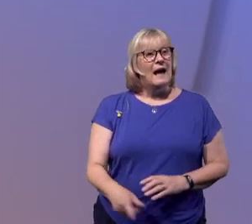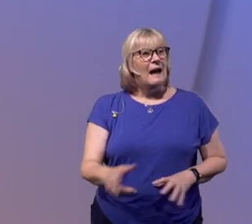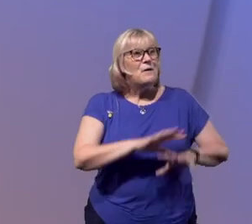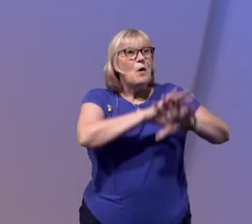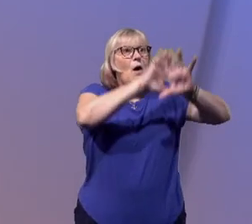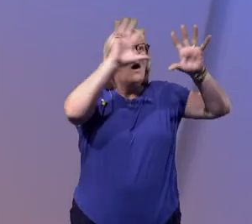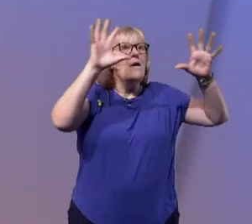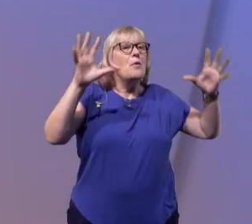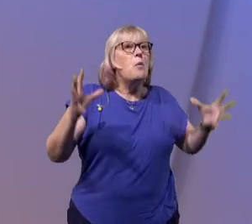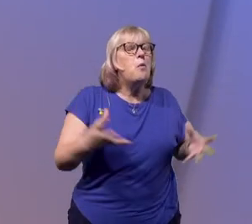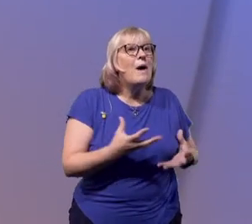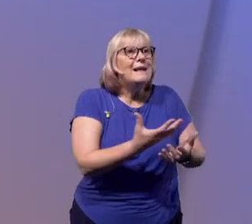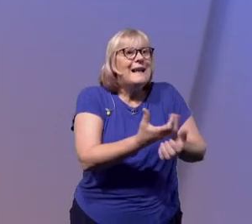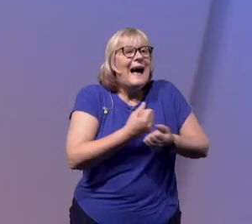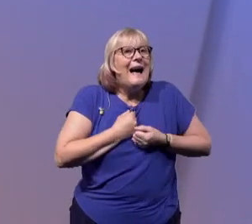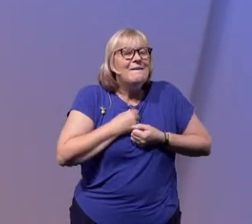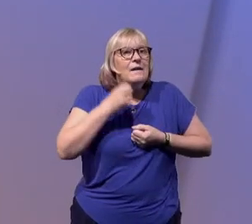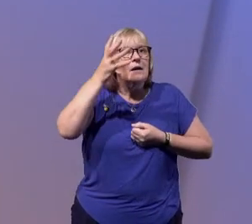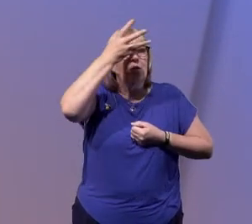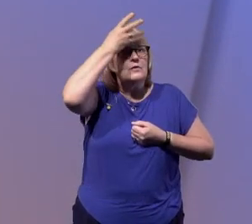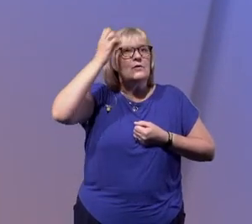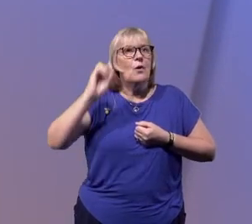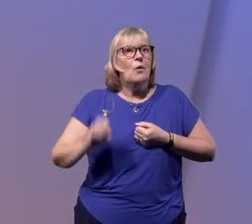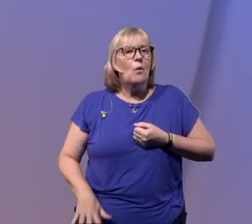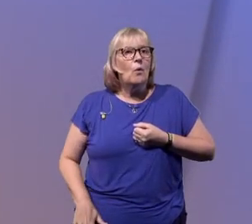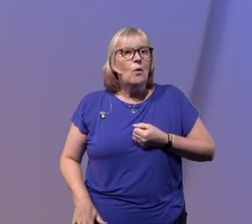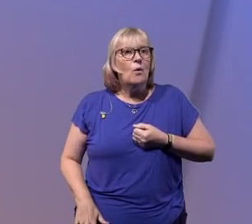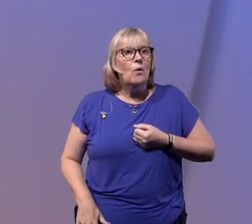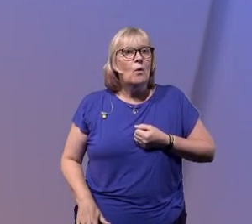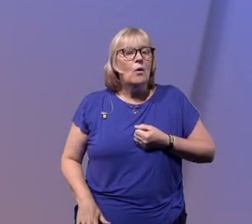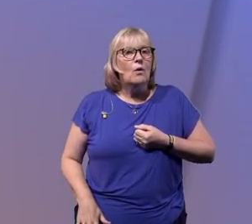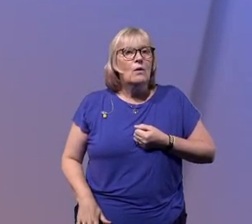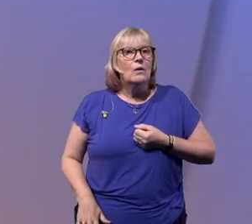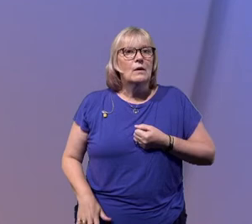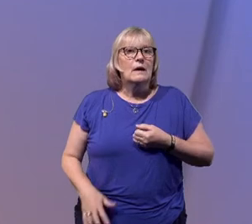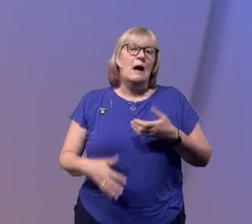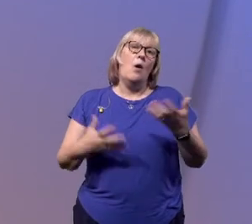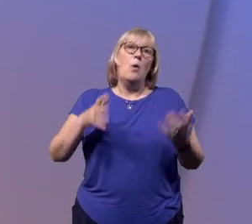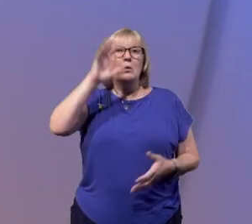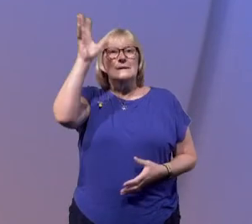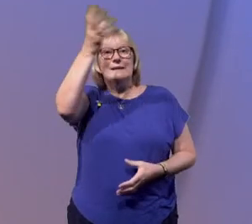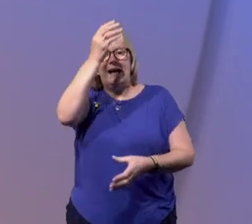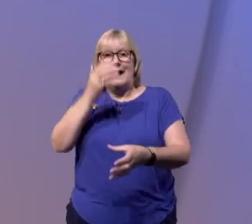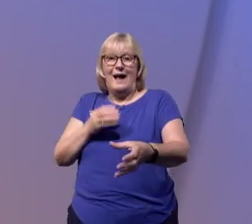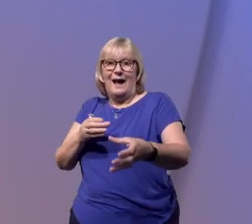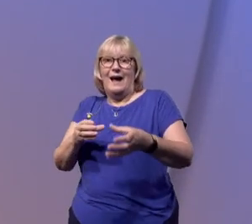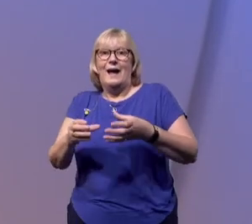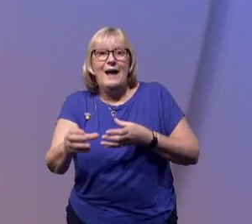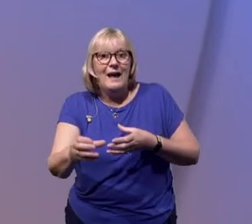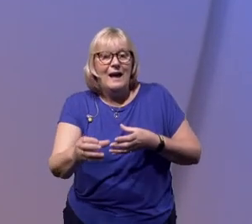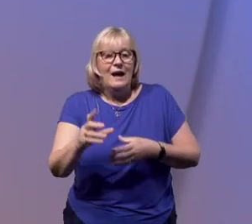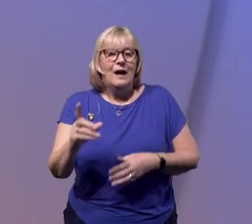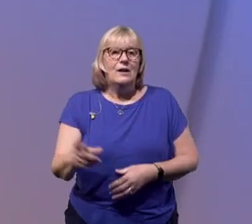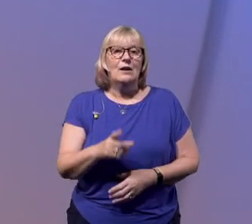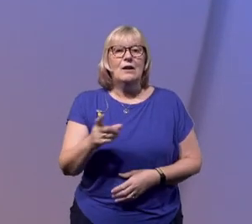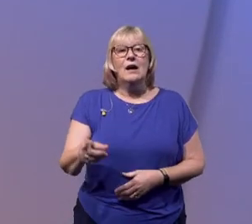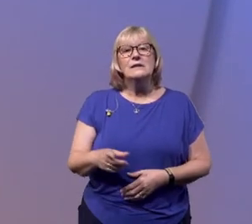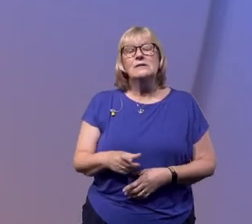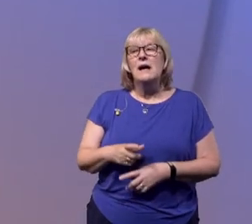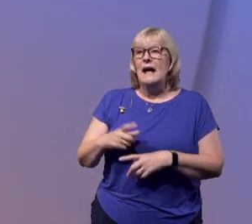yet forfeit his soul? Or what can anyone give in exchange for their soul? If anyone is ashamed